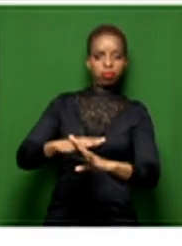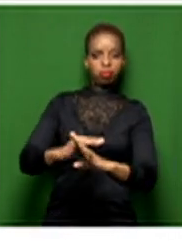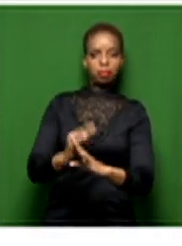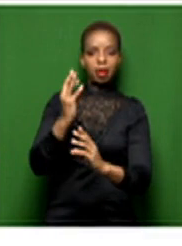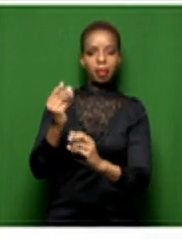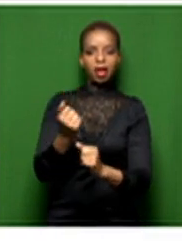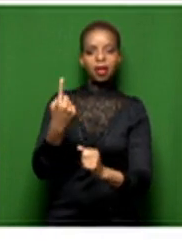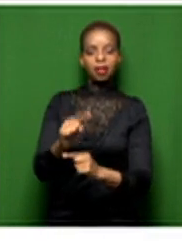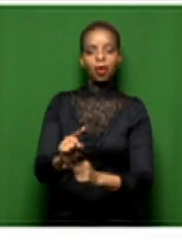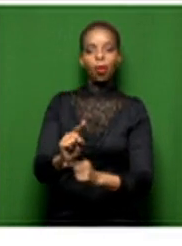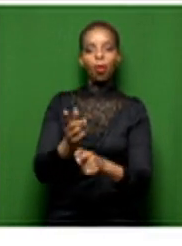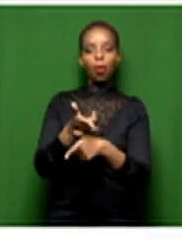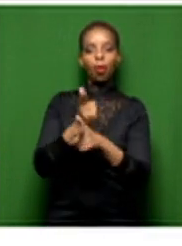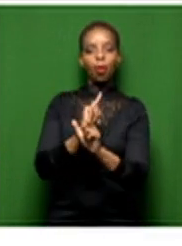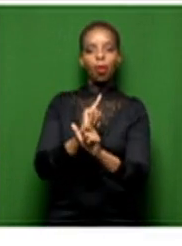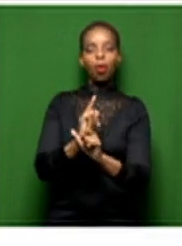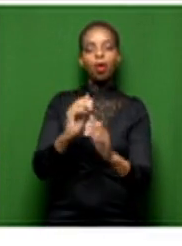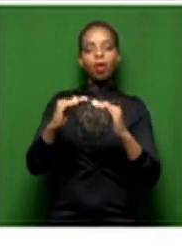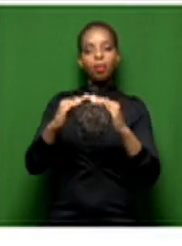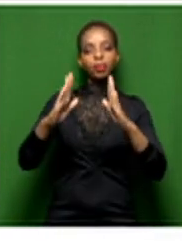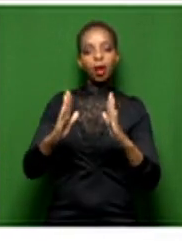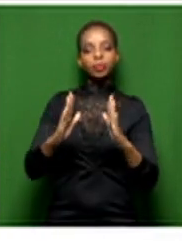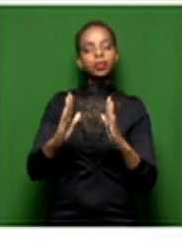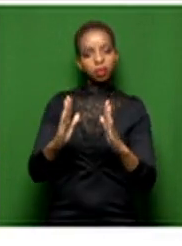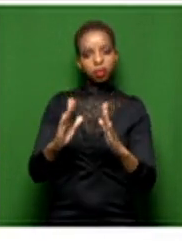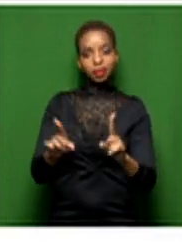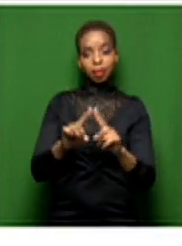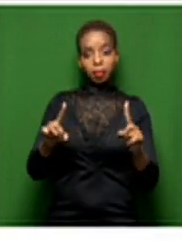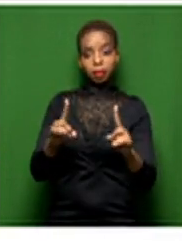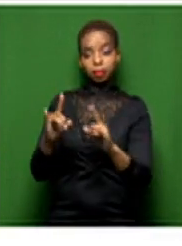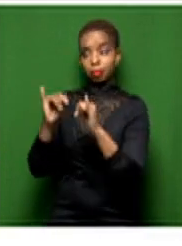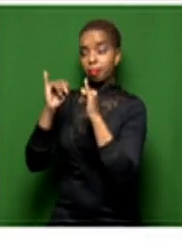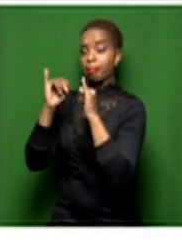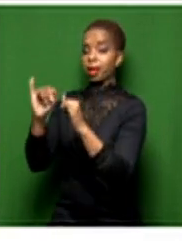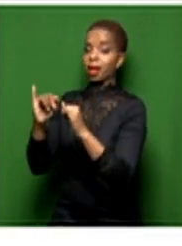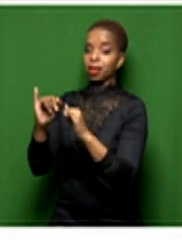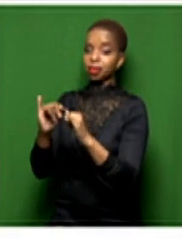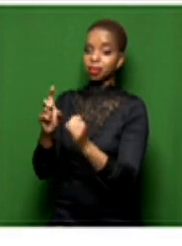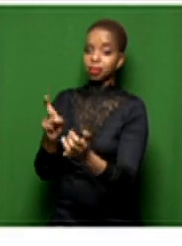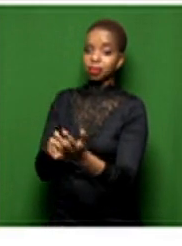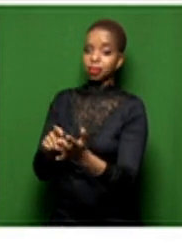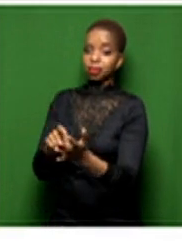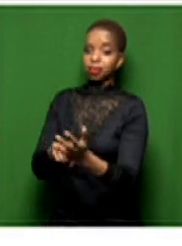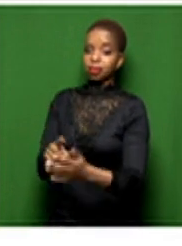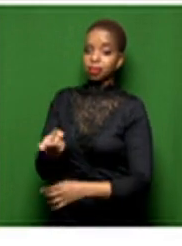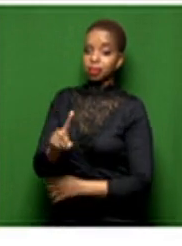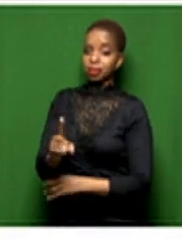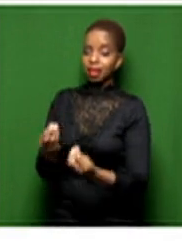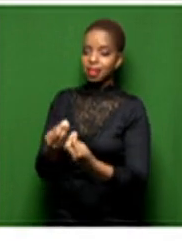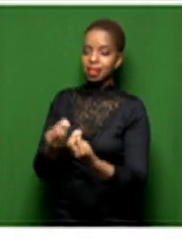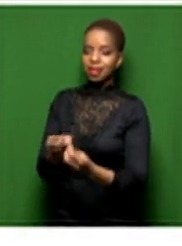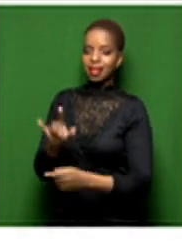bond debt, you know, but they are bad debts. You know, bad debts are things that we cannot be